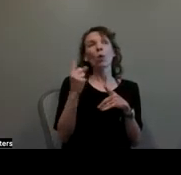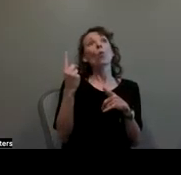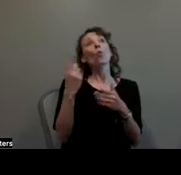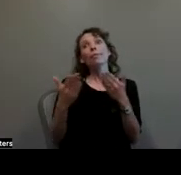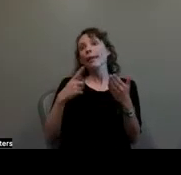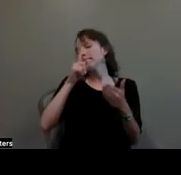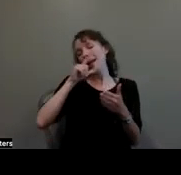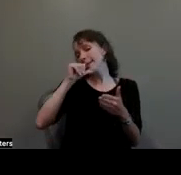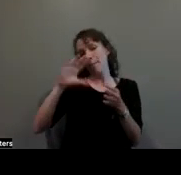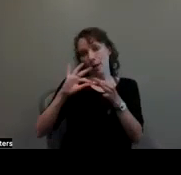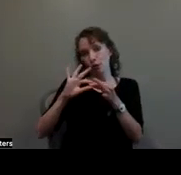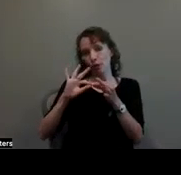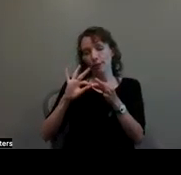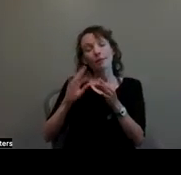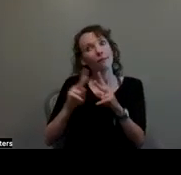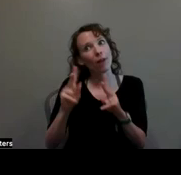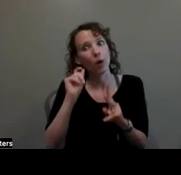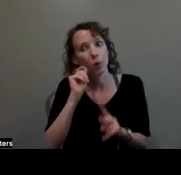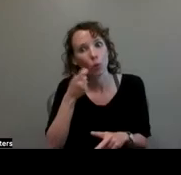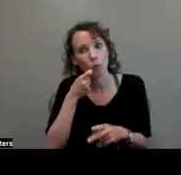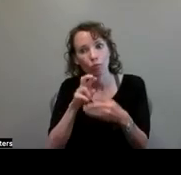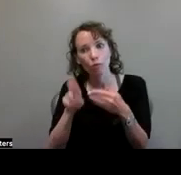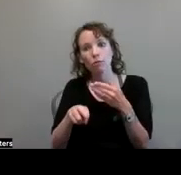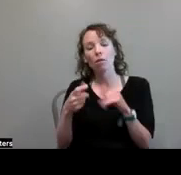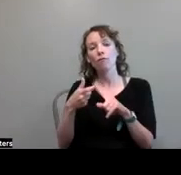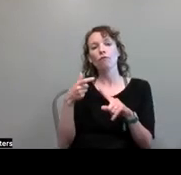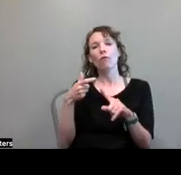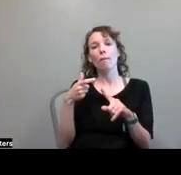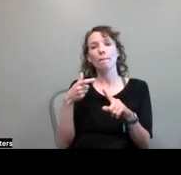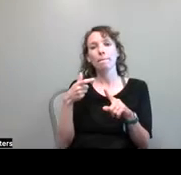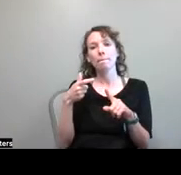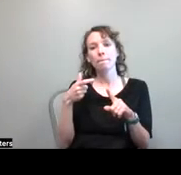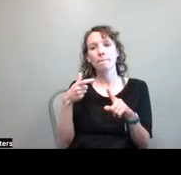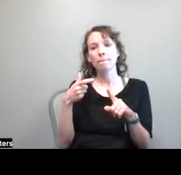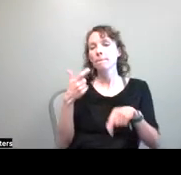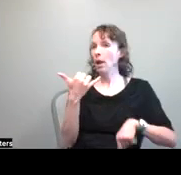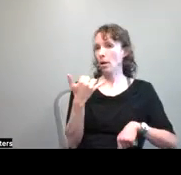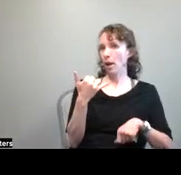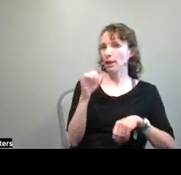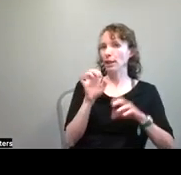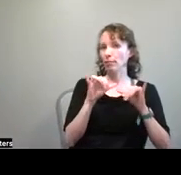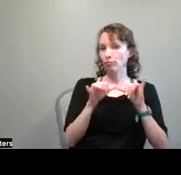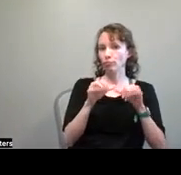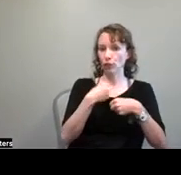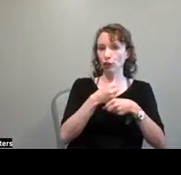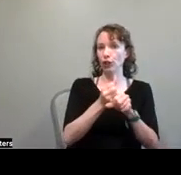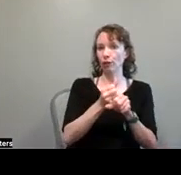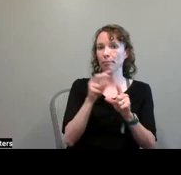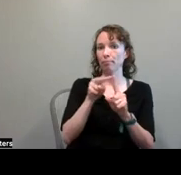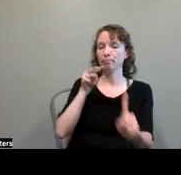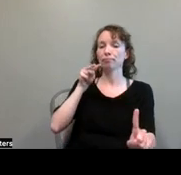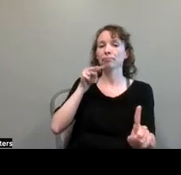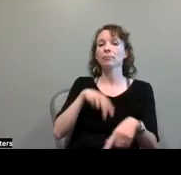mention actually, which is actually a very cool result from this, from an antibody engineering perspective, is that